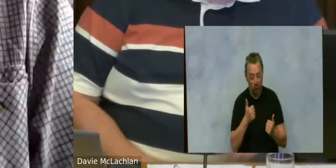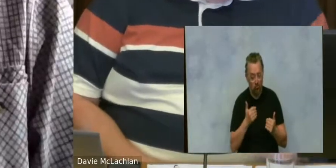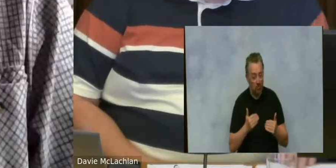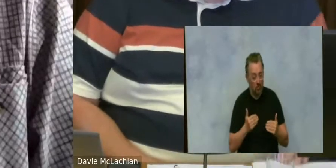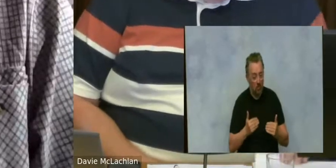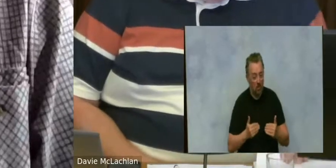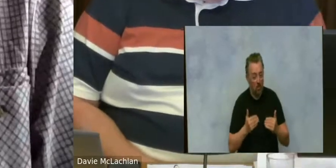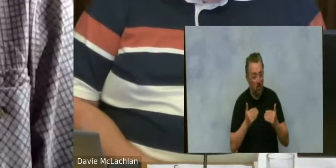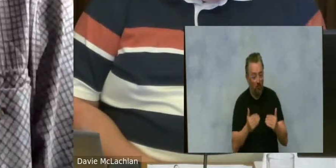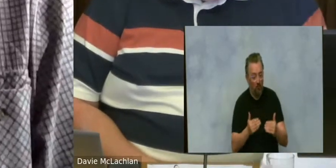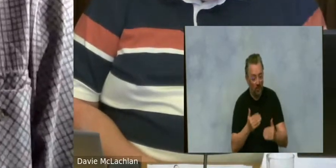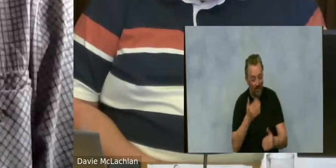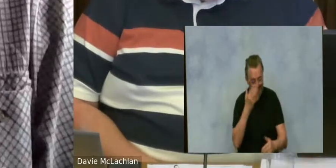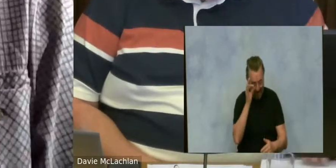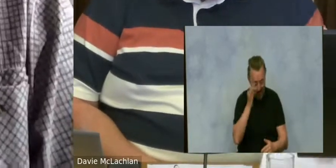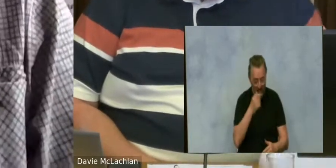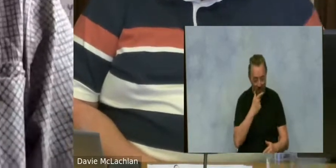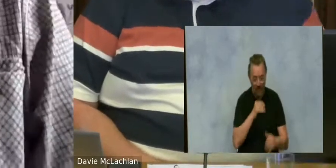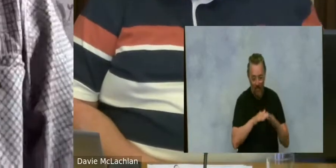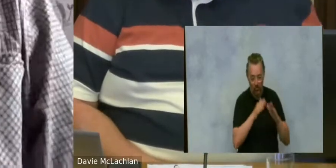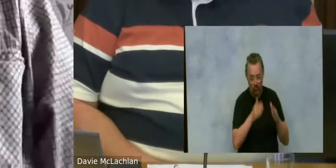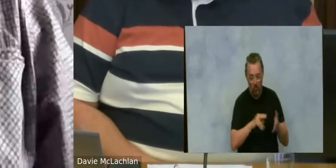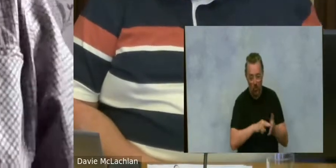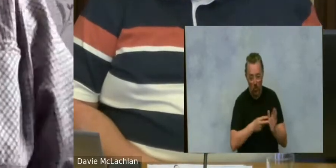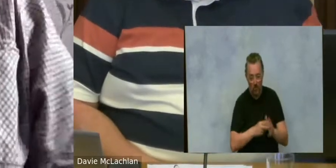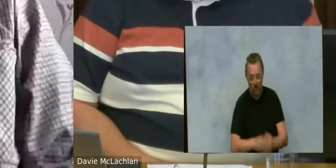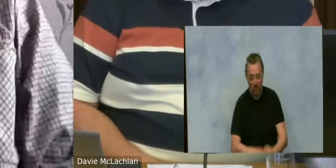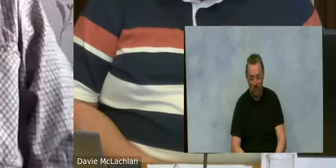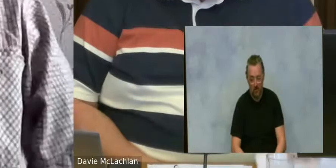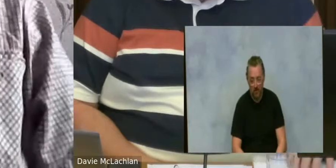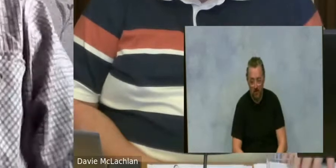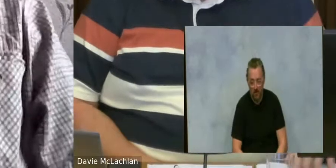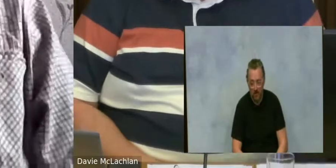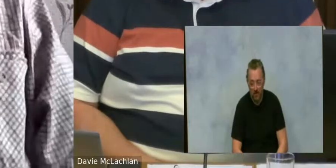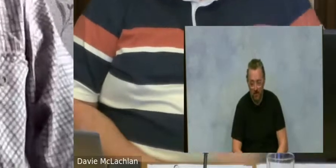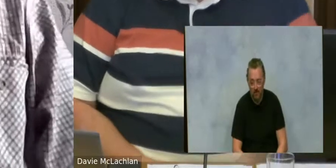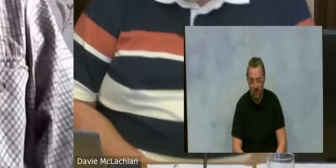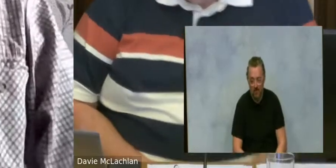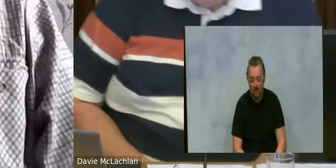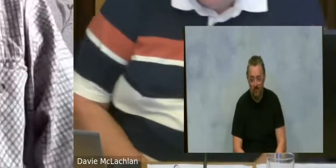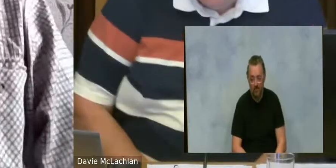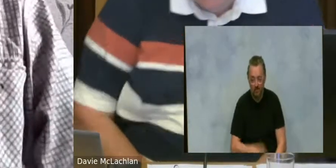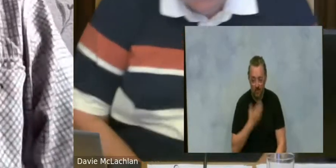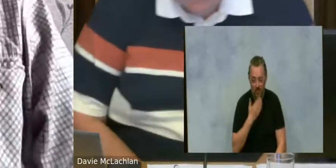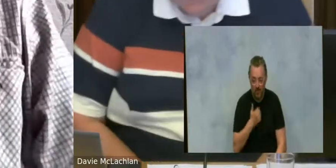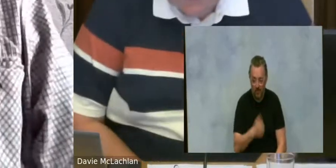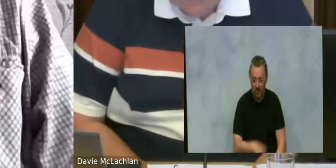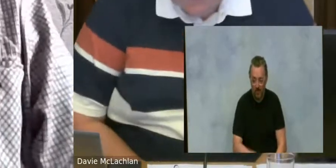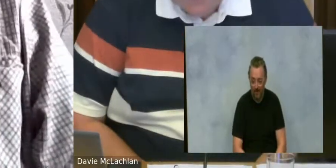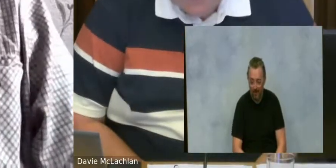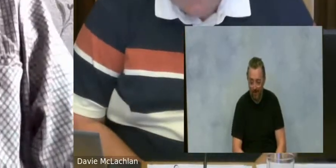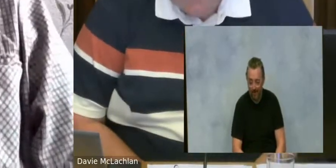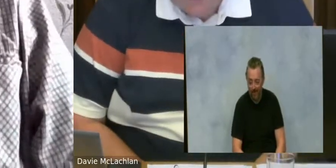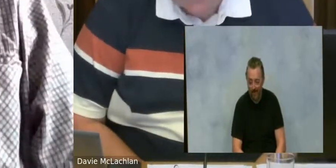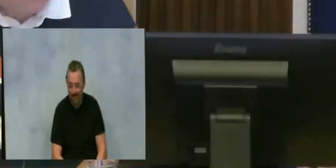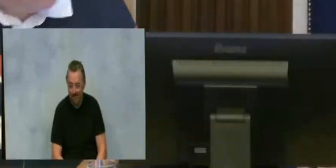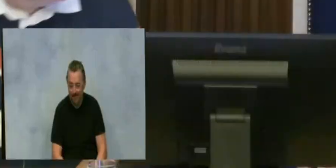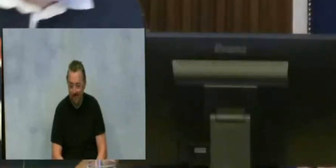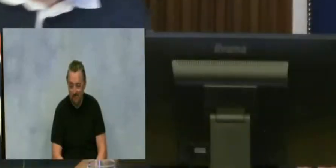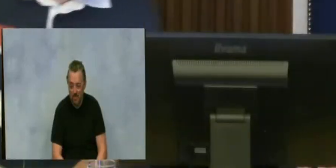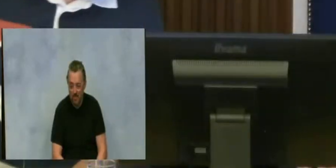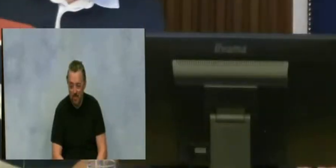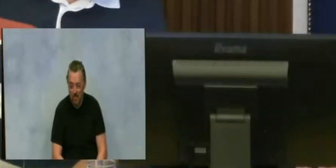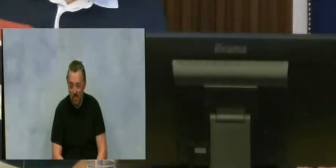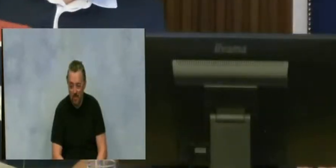for council and for the main shed organisation. Thank you, Chair. Thanks very much, David. So no